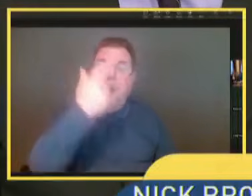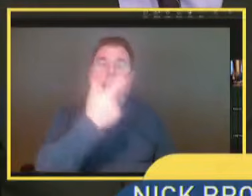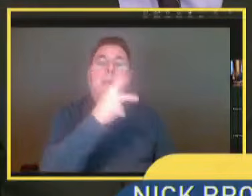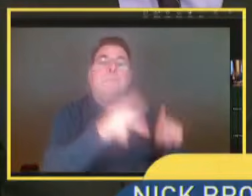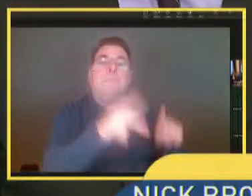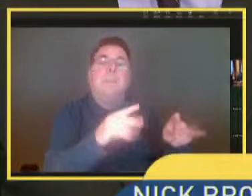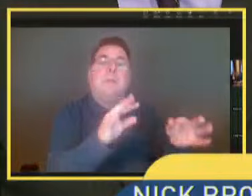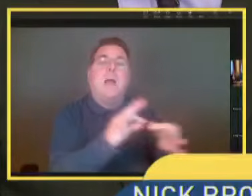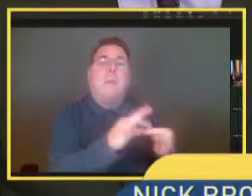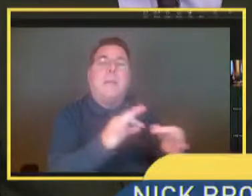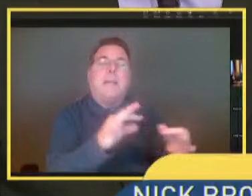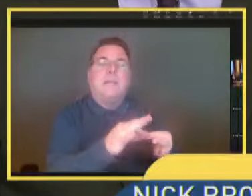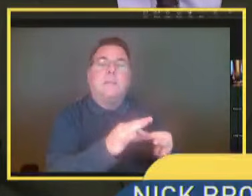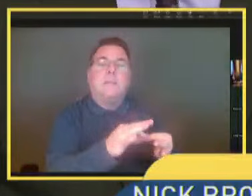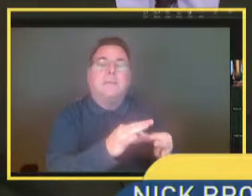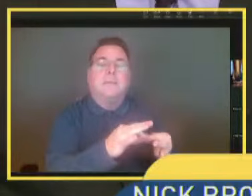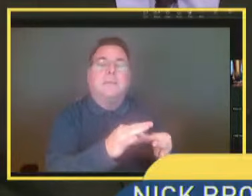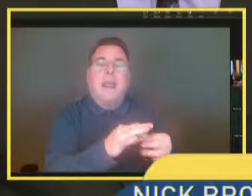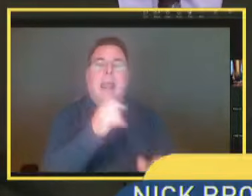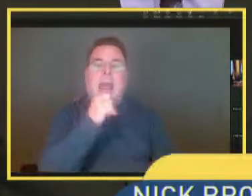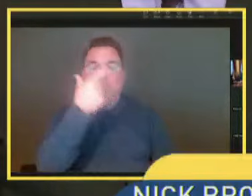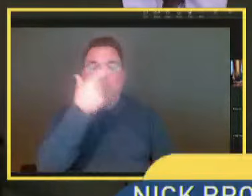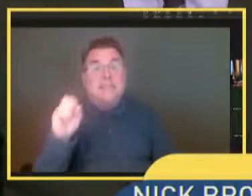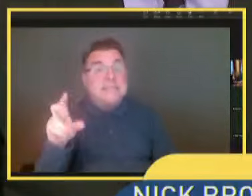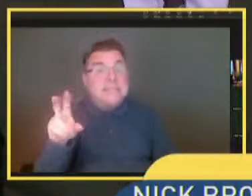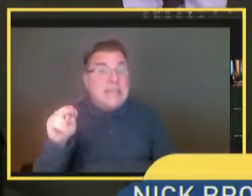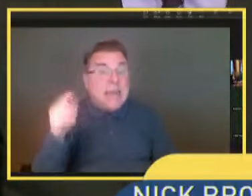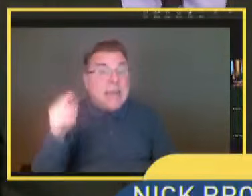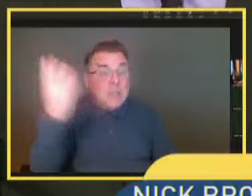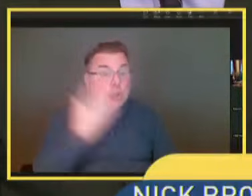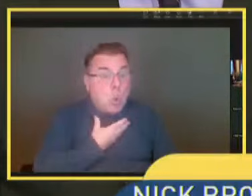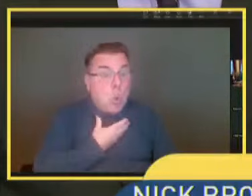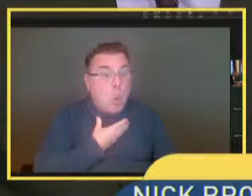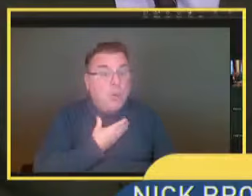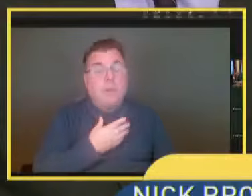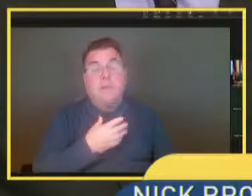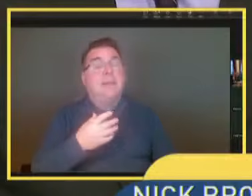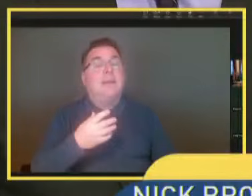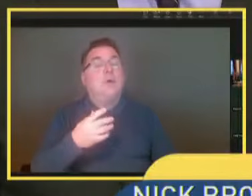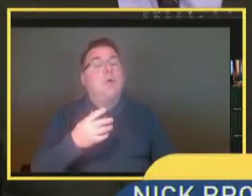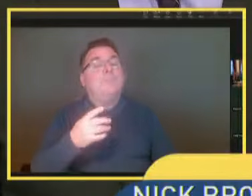somebody local in that community, often an advocacy group, sometimes